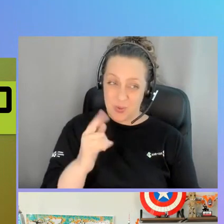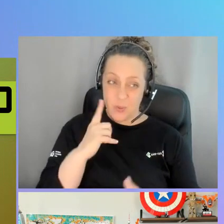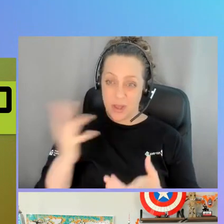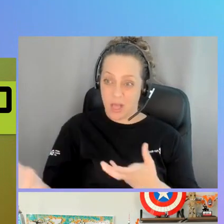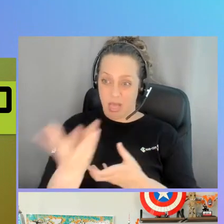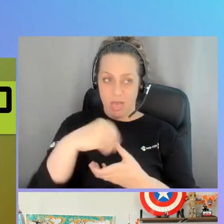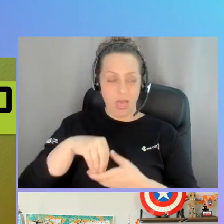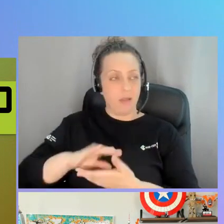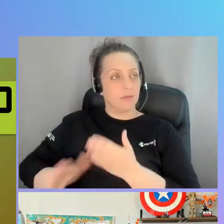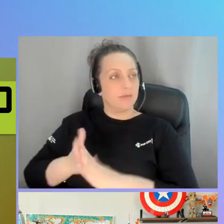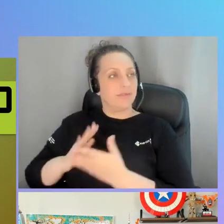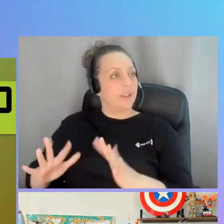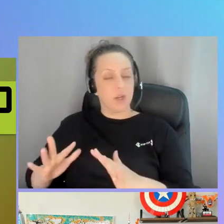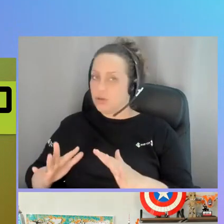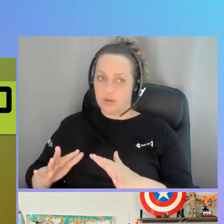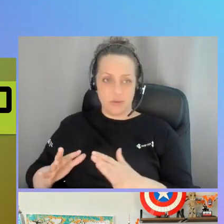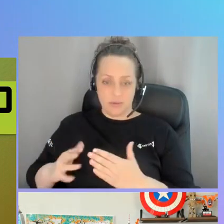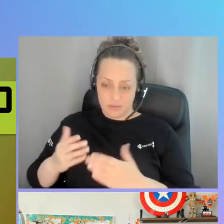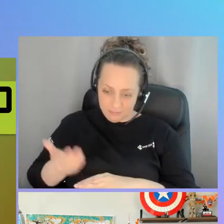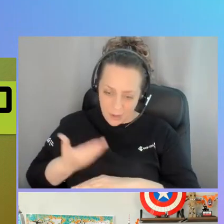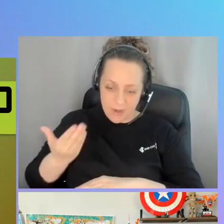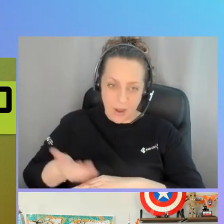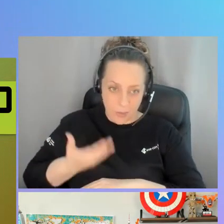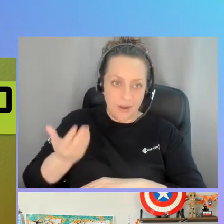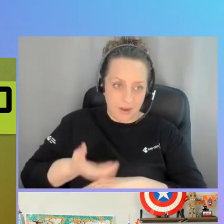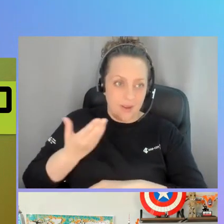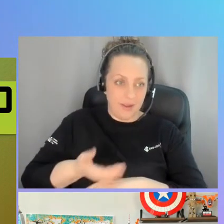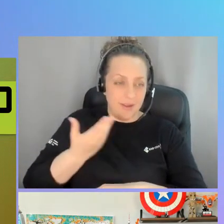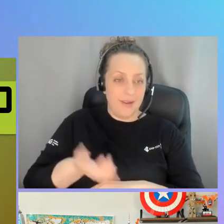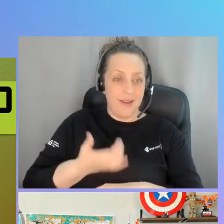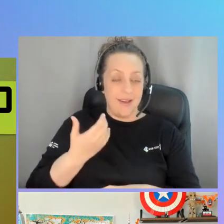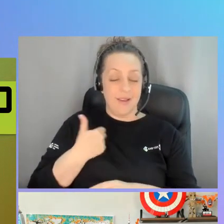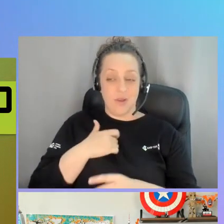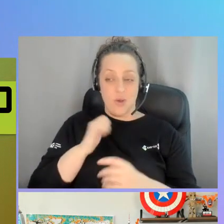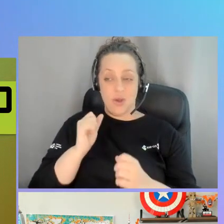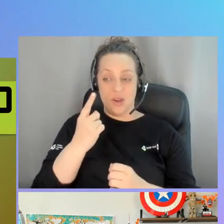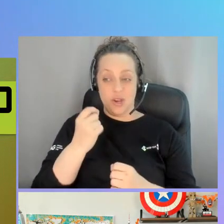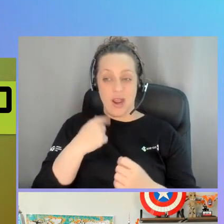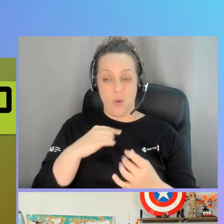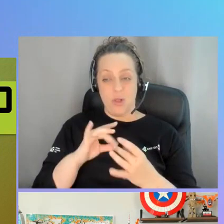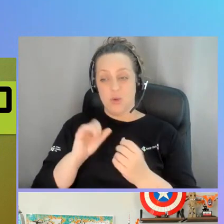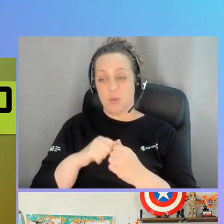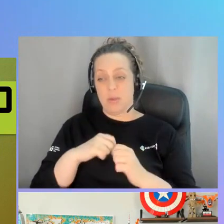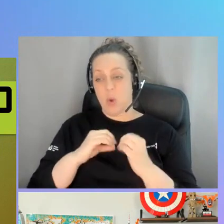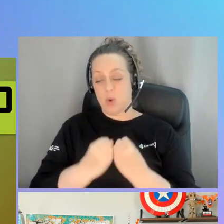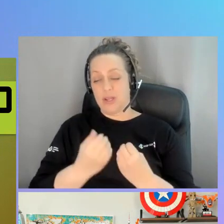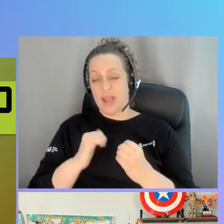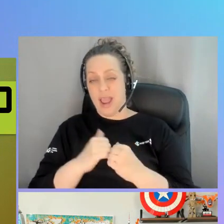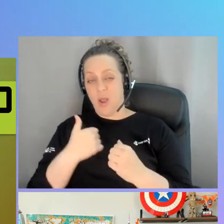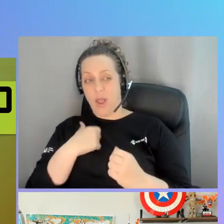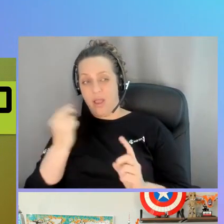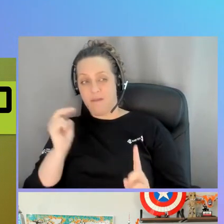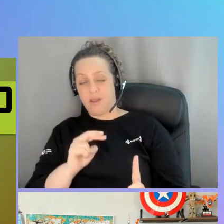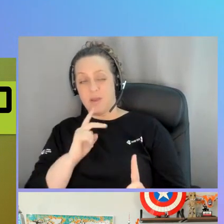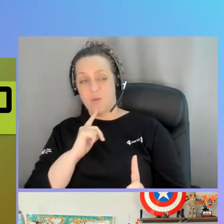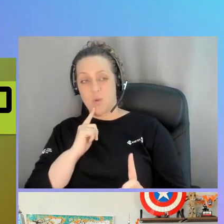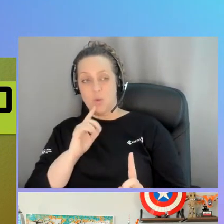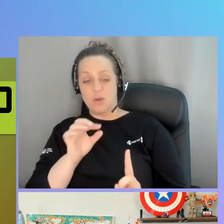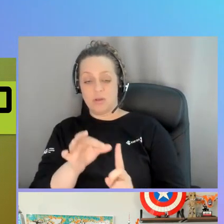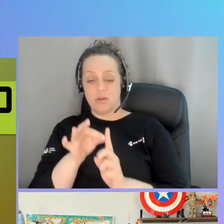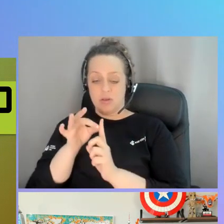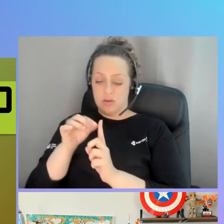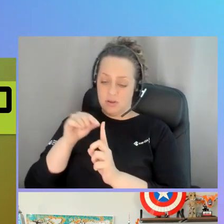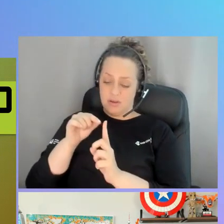so that balance of, I want to put my spin on this and kind of relate it to my organization. But when it gets down into the meat of it, you may want to